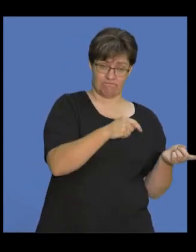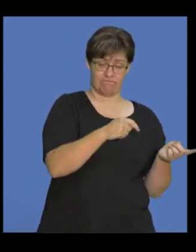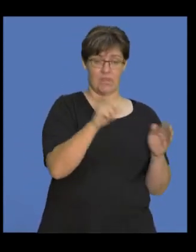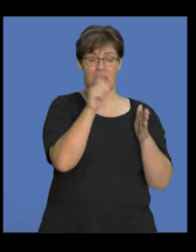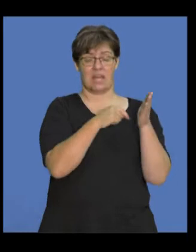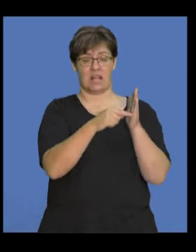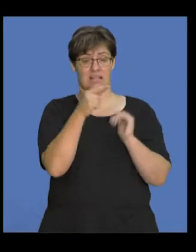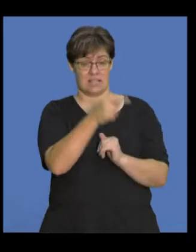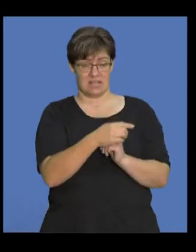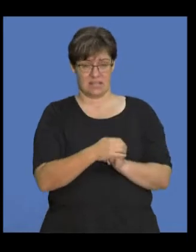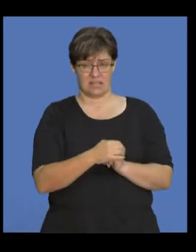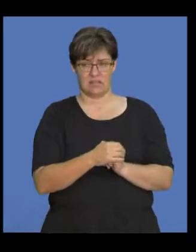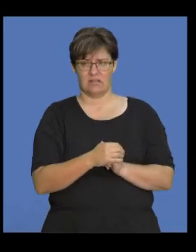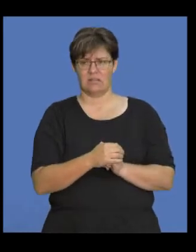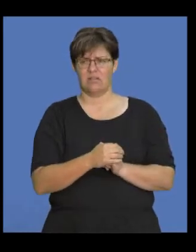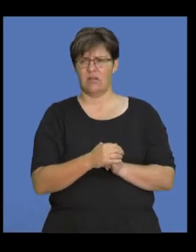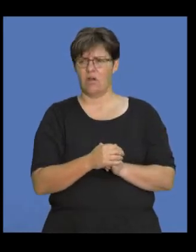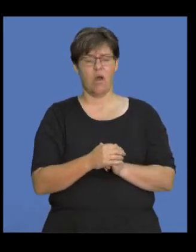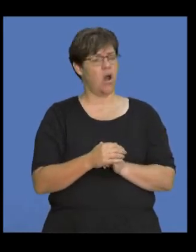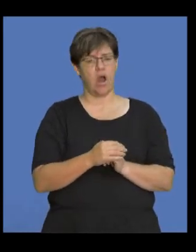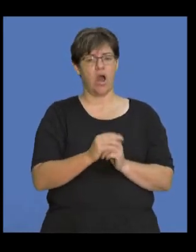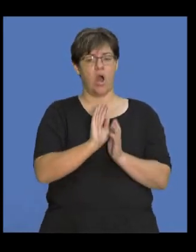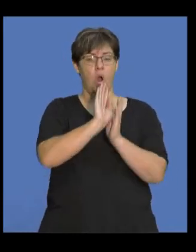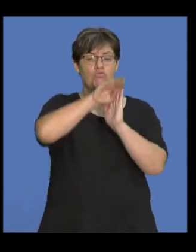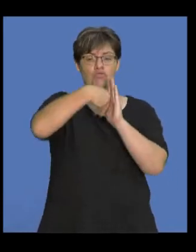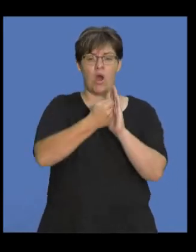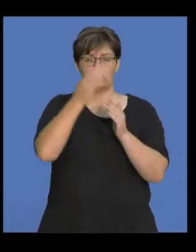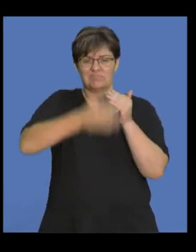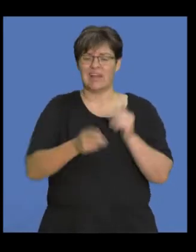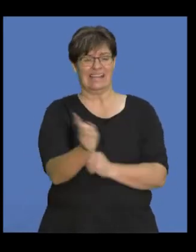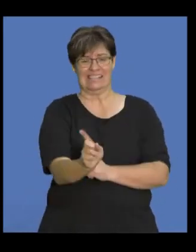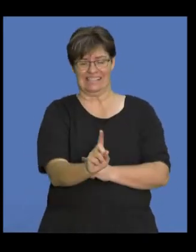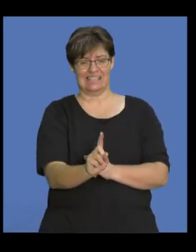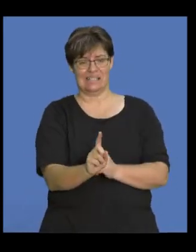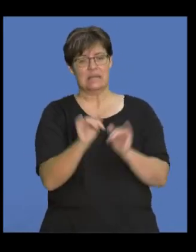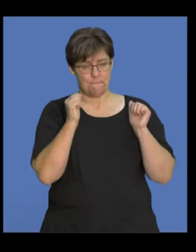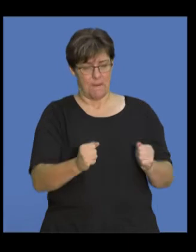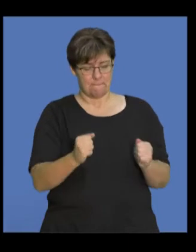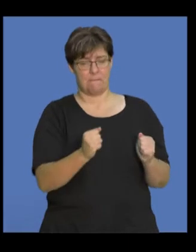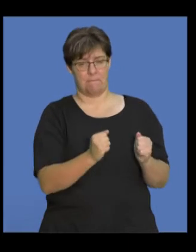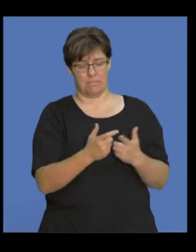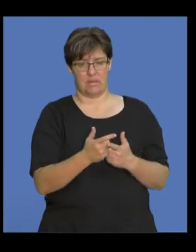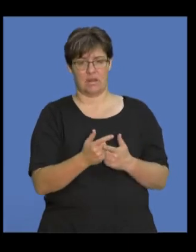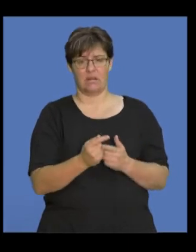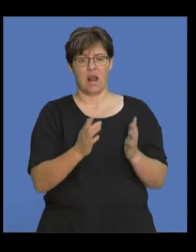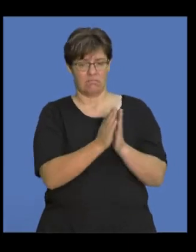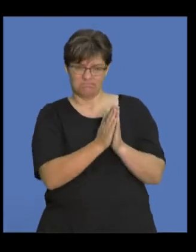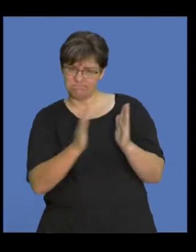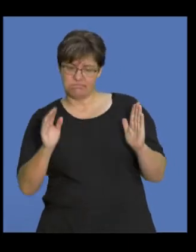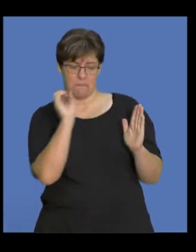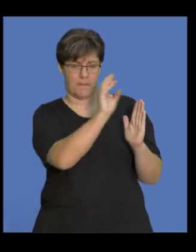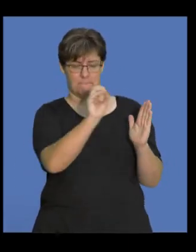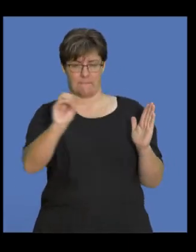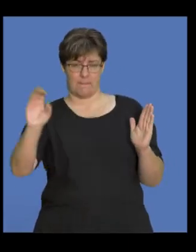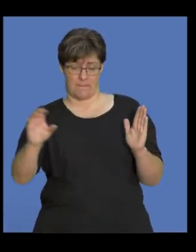calculator. Remember not to round off whenever you are busy calculating. So I'm just going to do it as one long calculation and